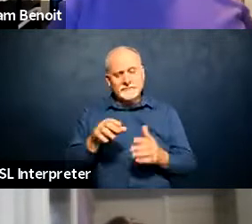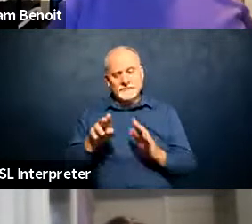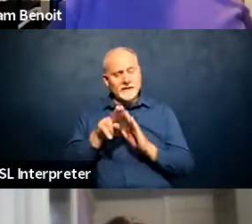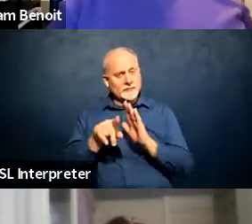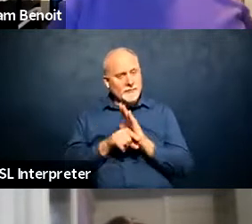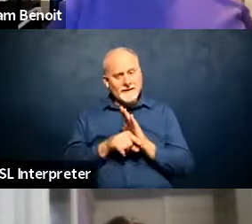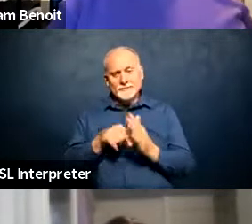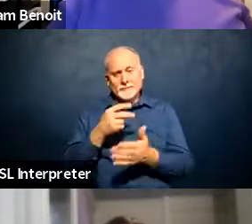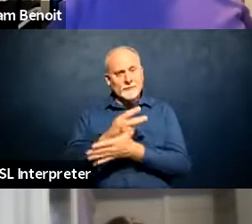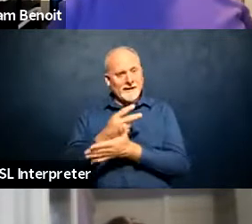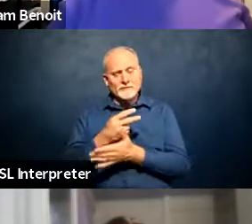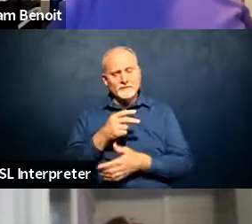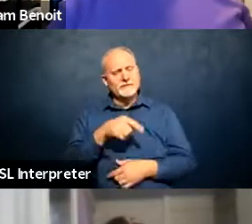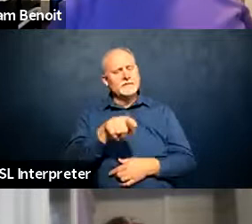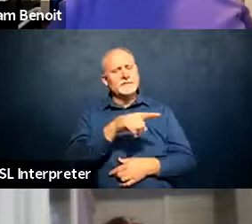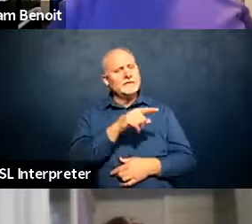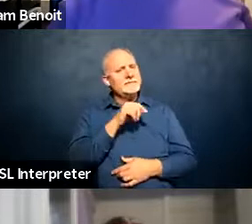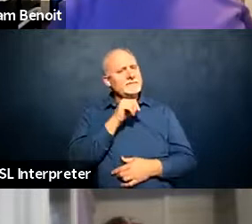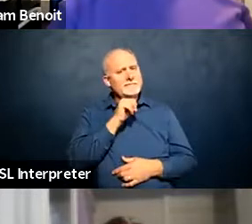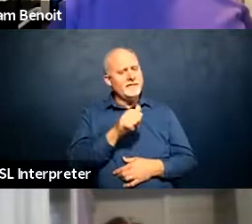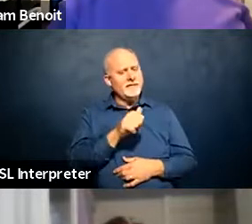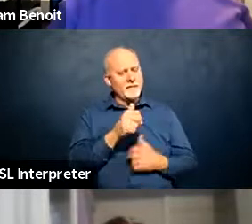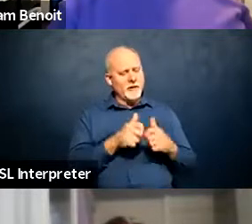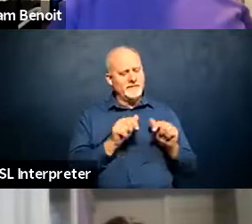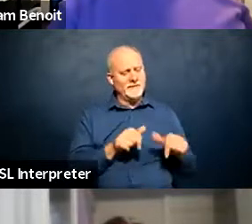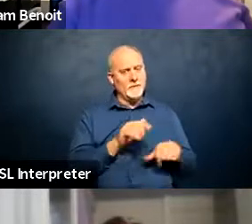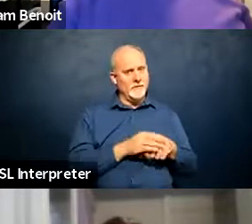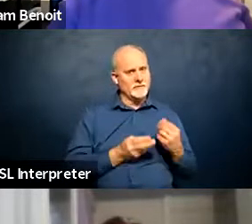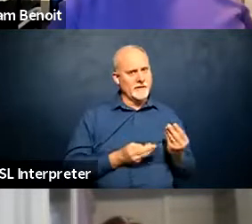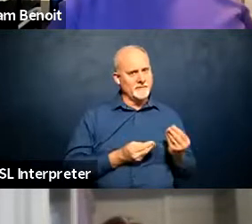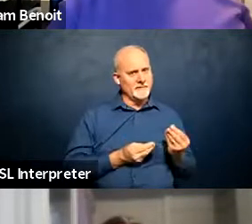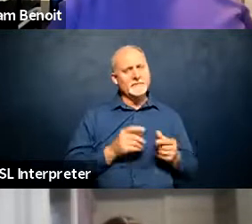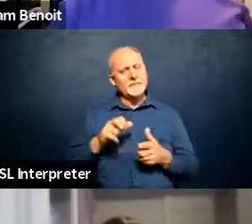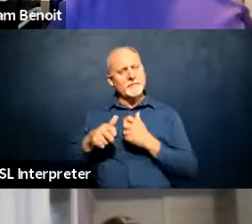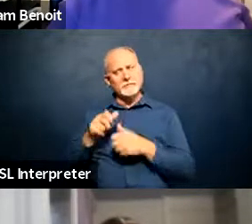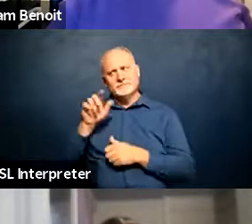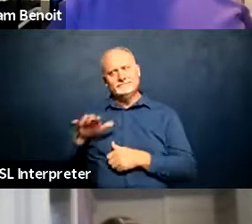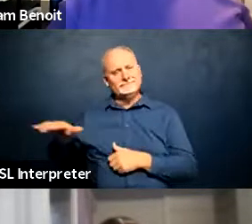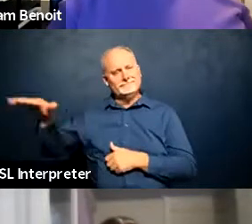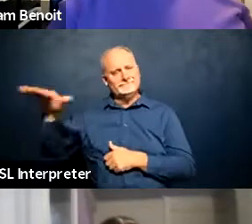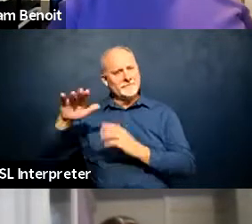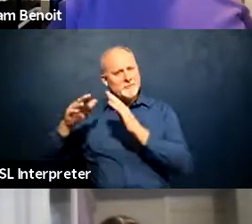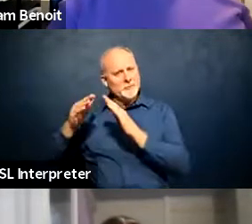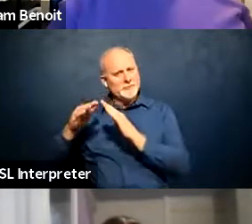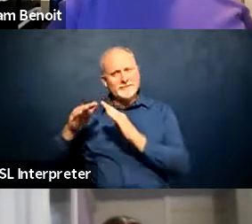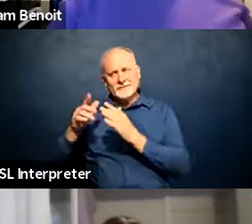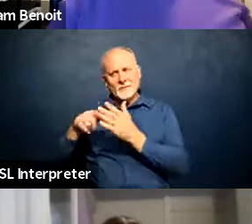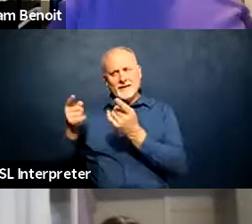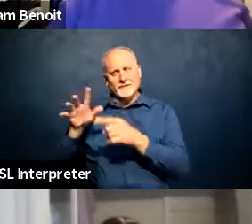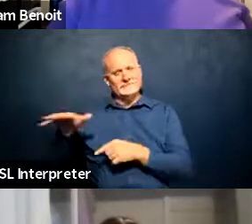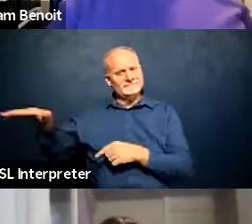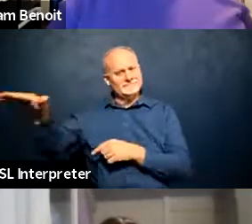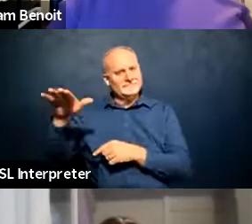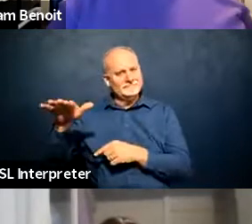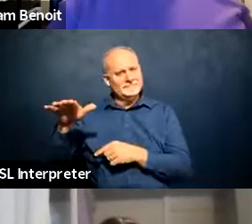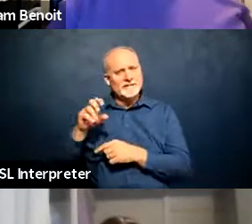graduate environment, it's the behavior in the community and in small groups that really have made any differences in transmission or